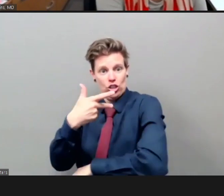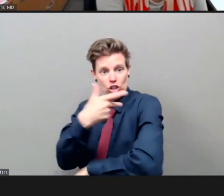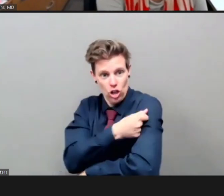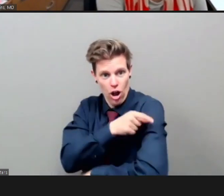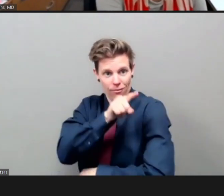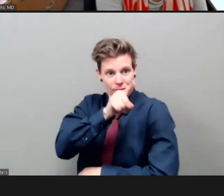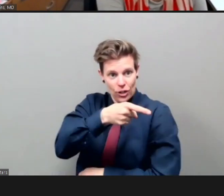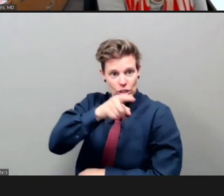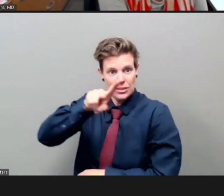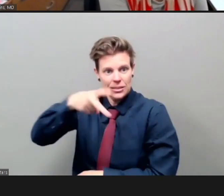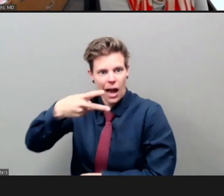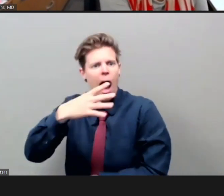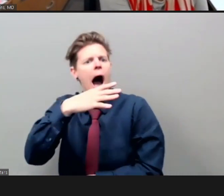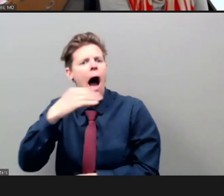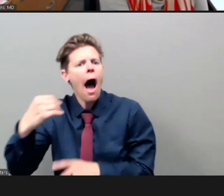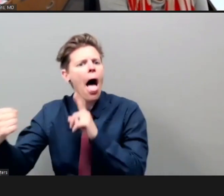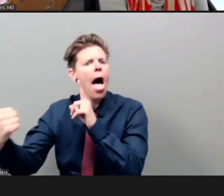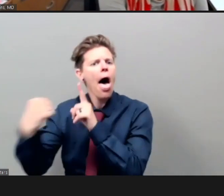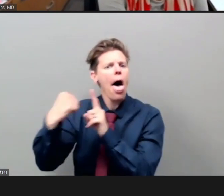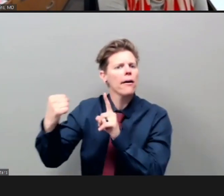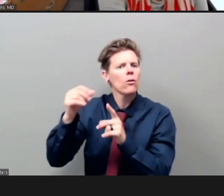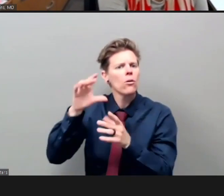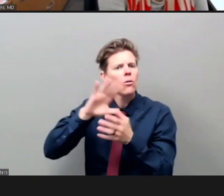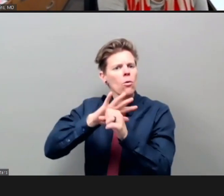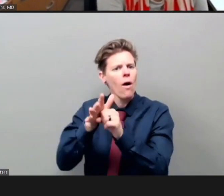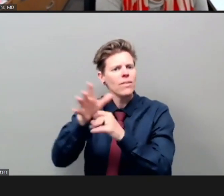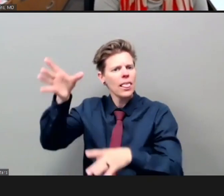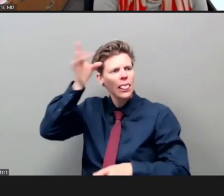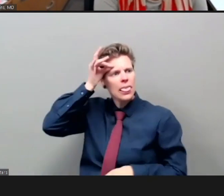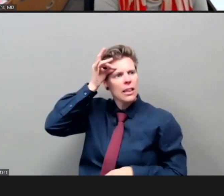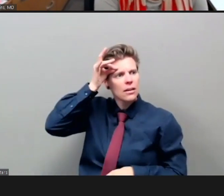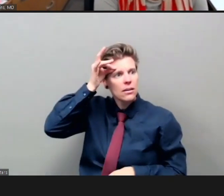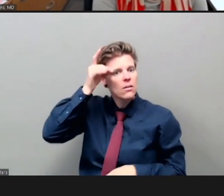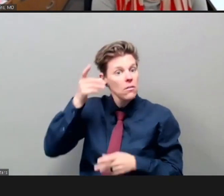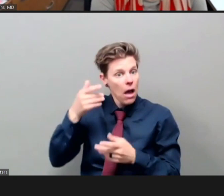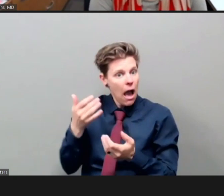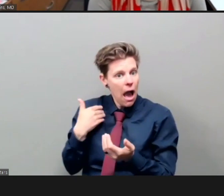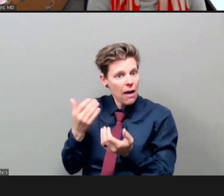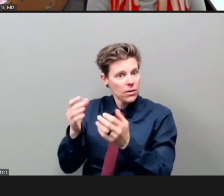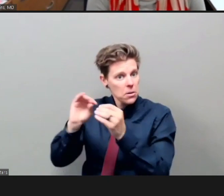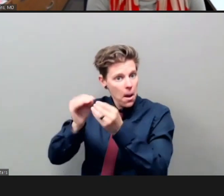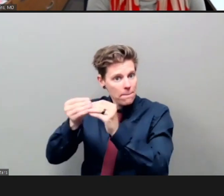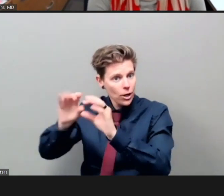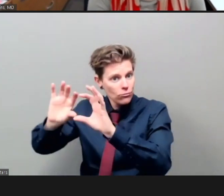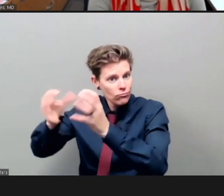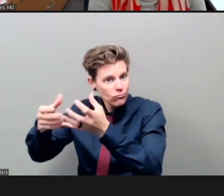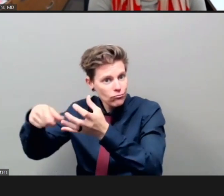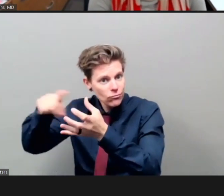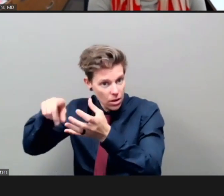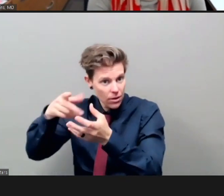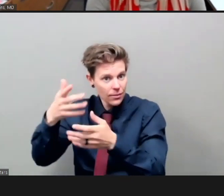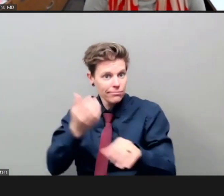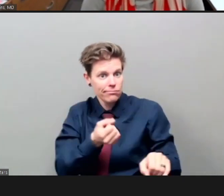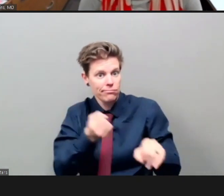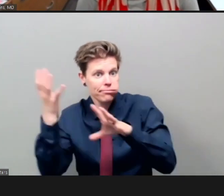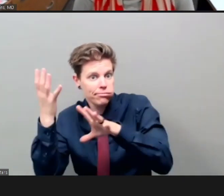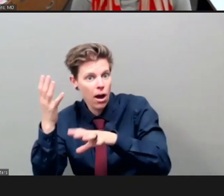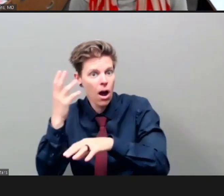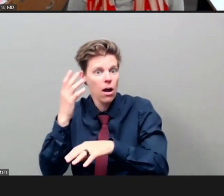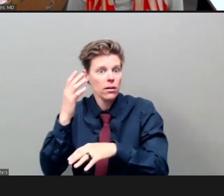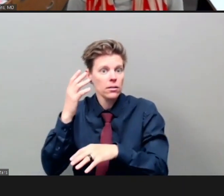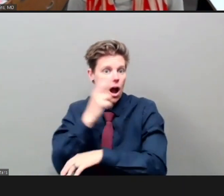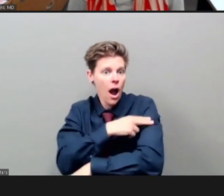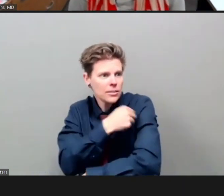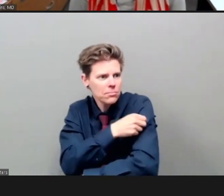of them hospitalized or died? And then what have we learned at this point about reinfection? Thank you. Yeah, I'm going to have Dr. Scrace